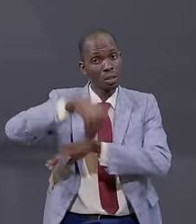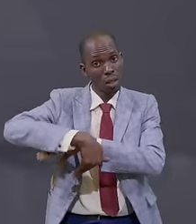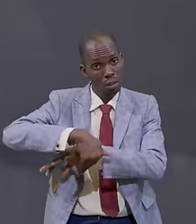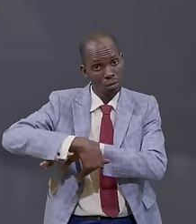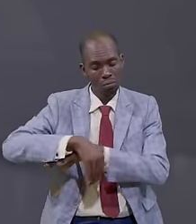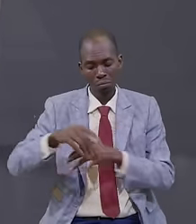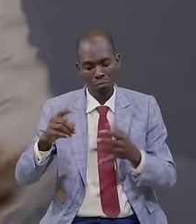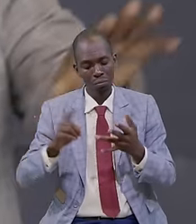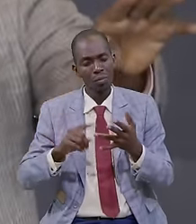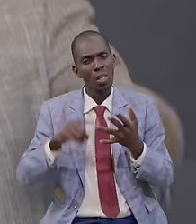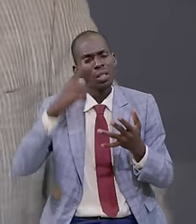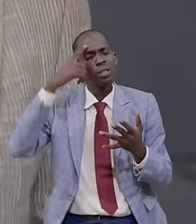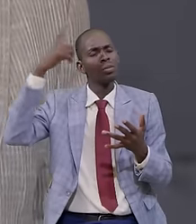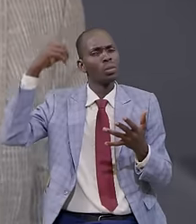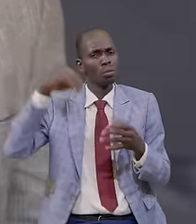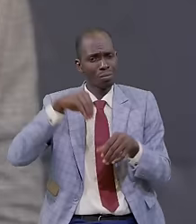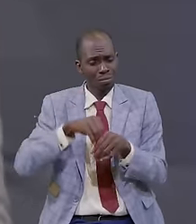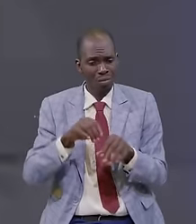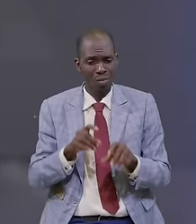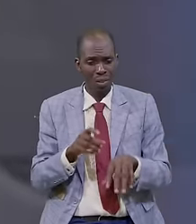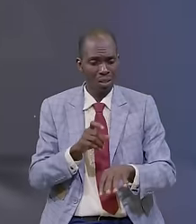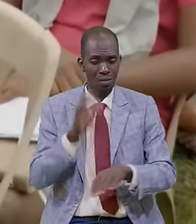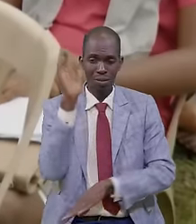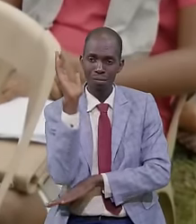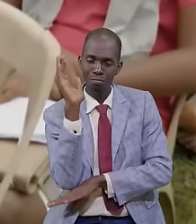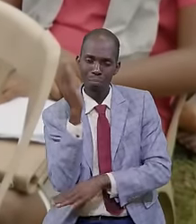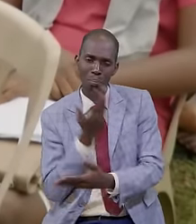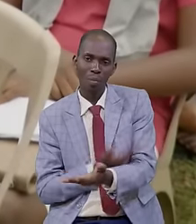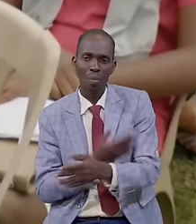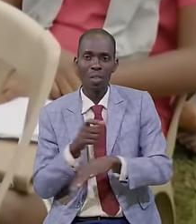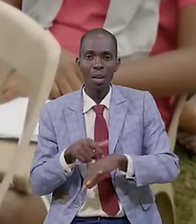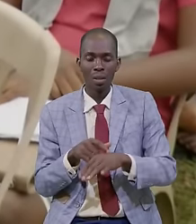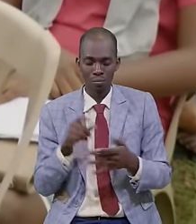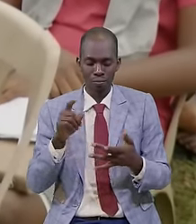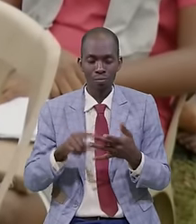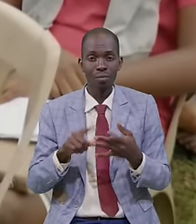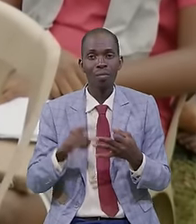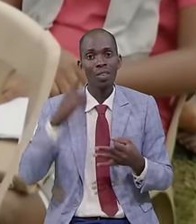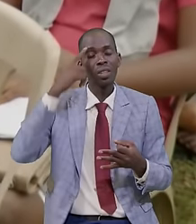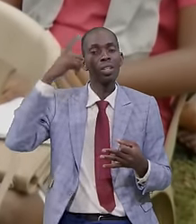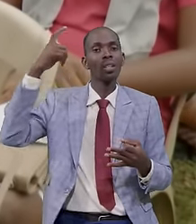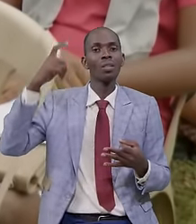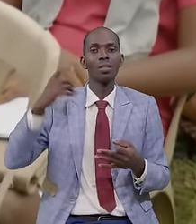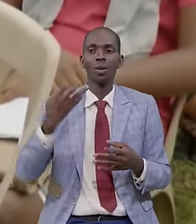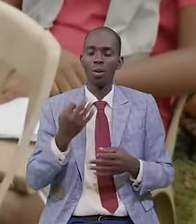day, dream for eternity. And Joseph said, I pray you,